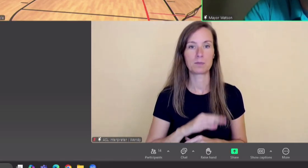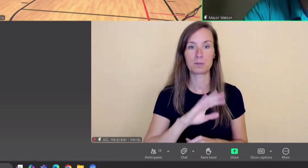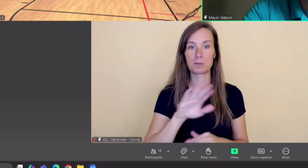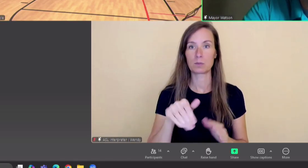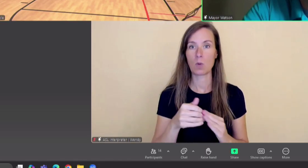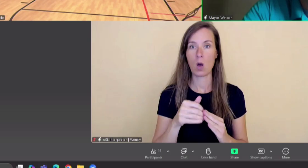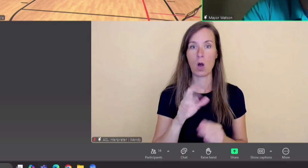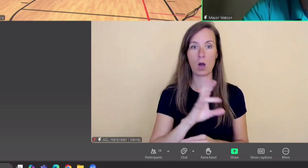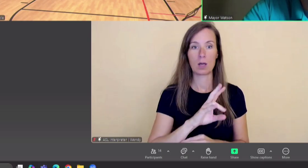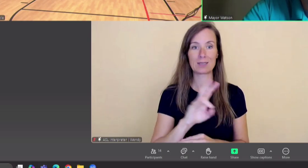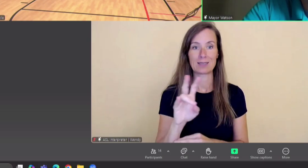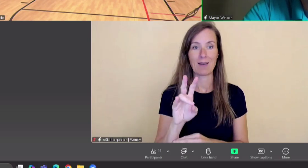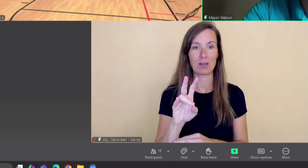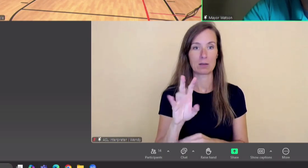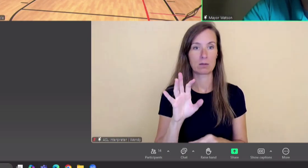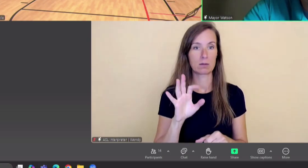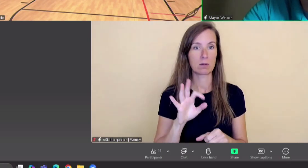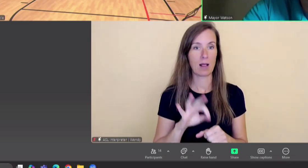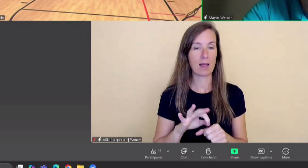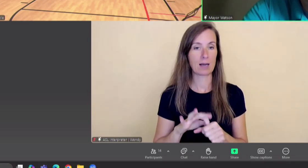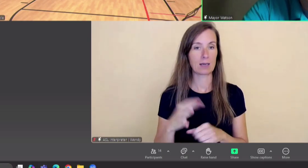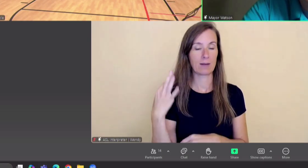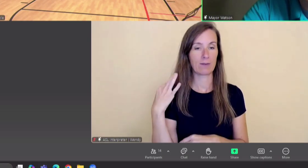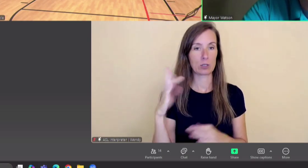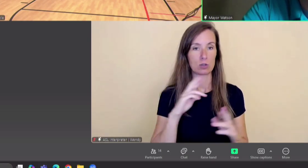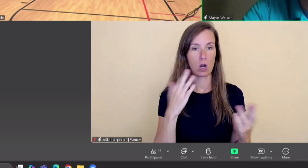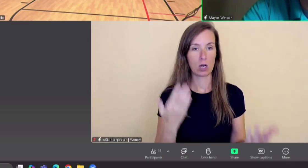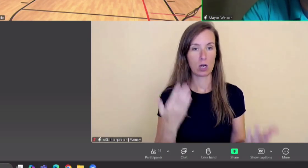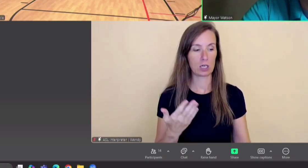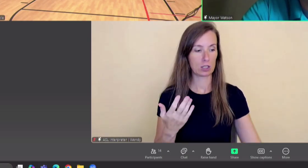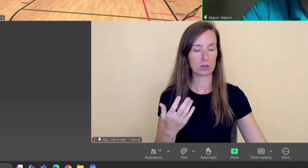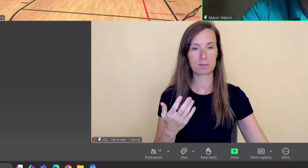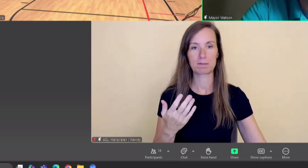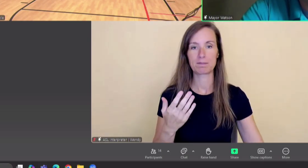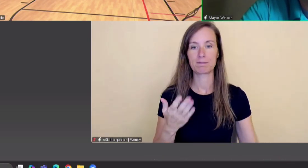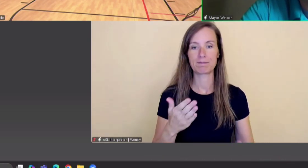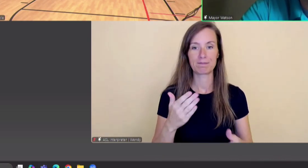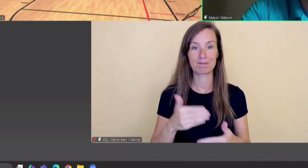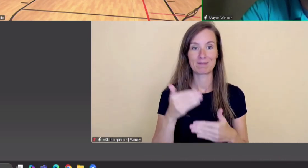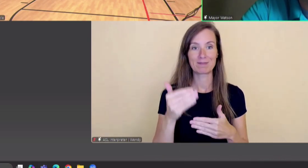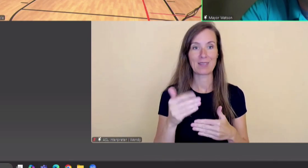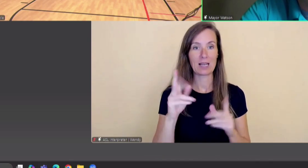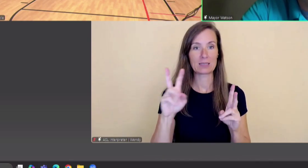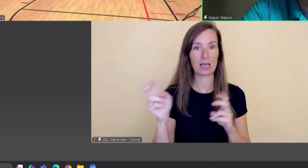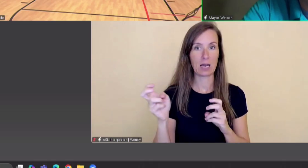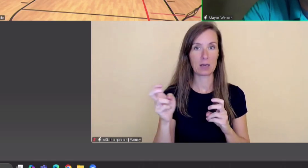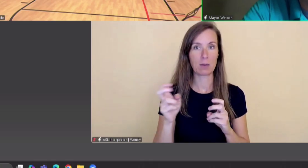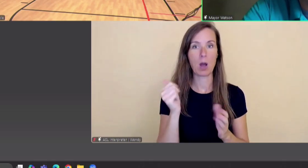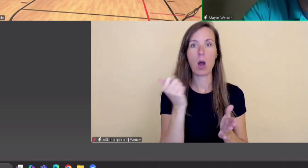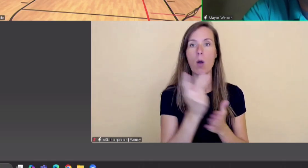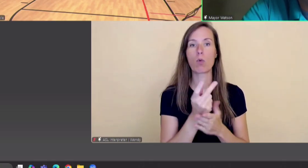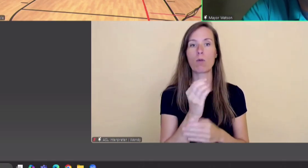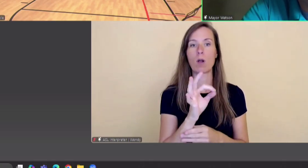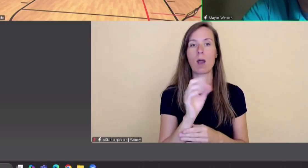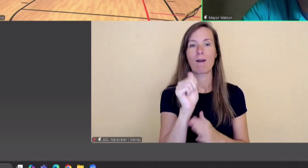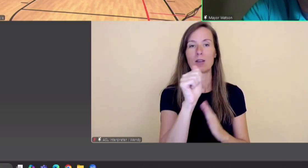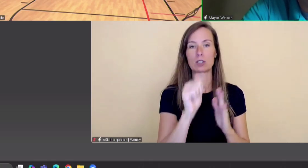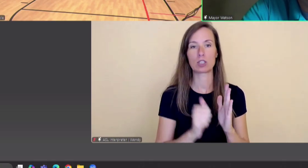elected officials are present. The next item on the agenda is the approval of the